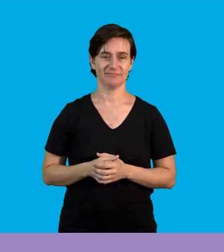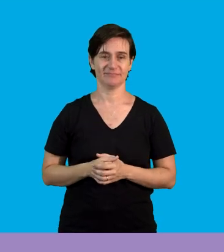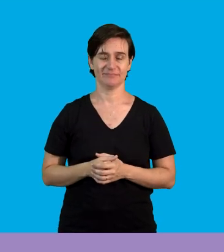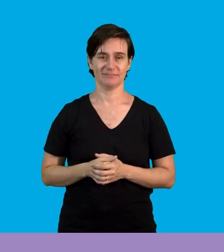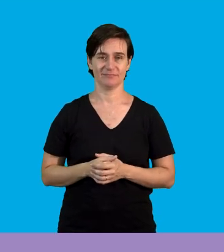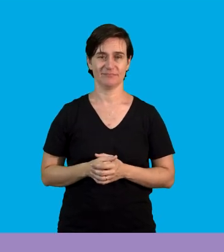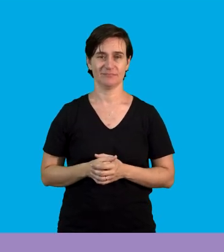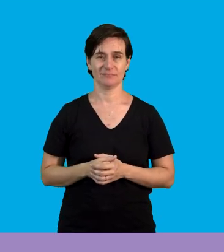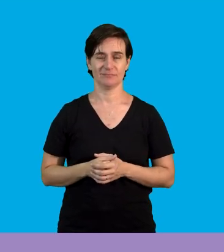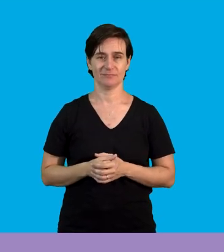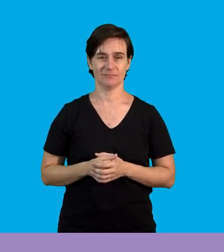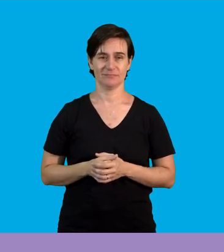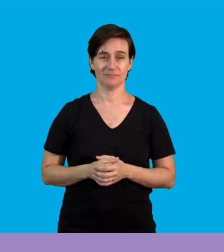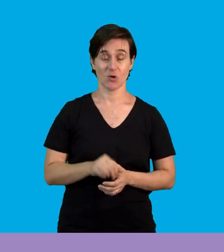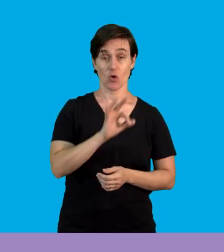32